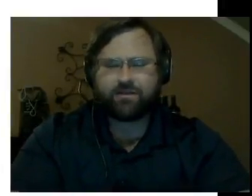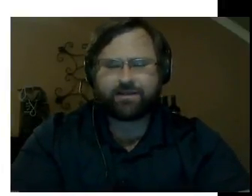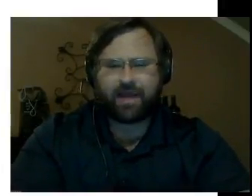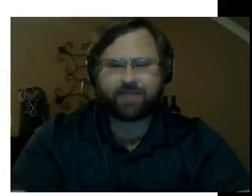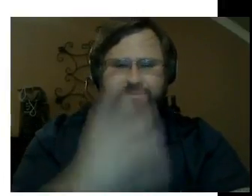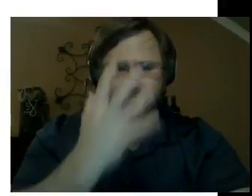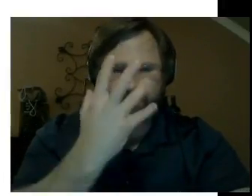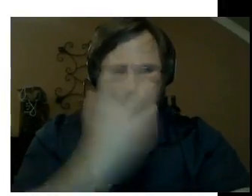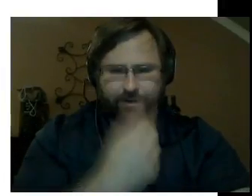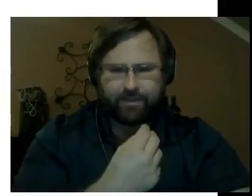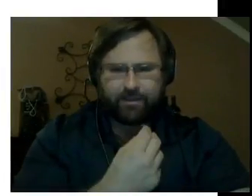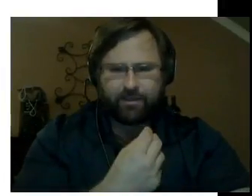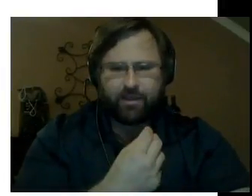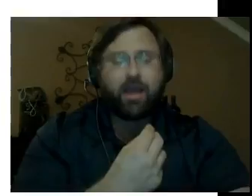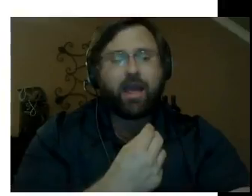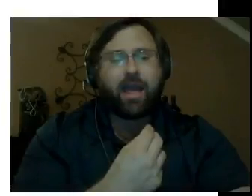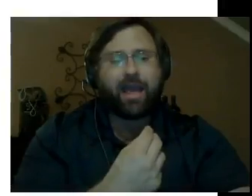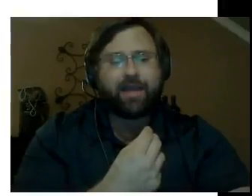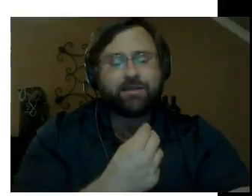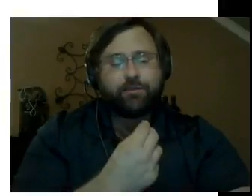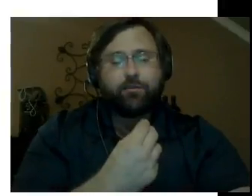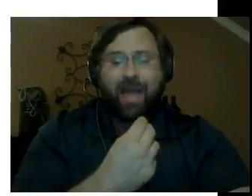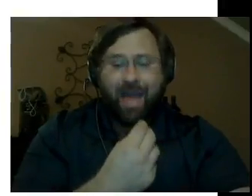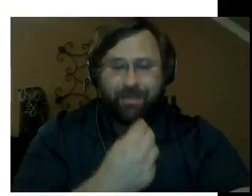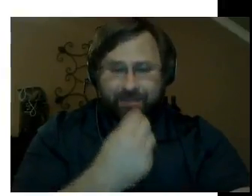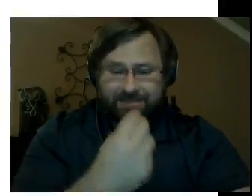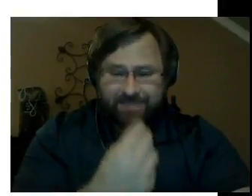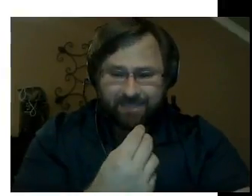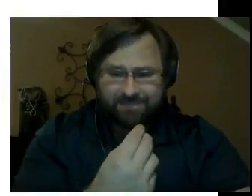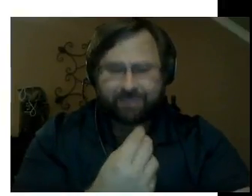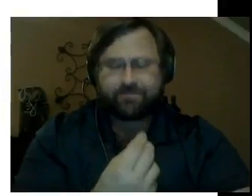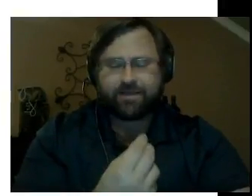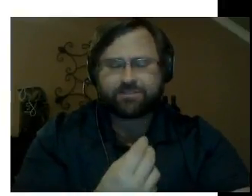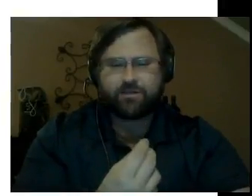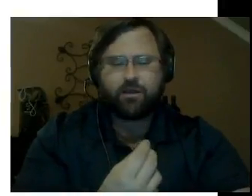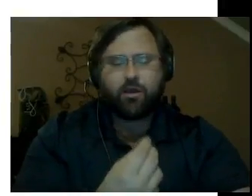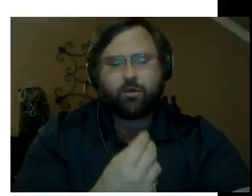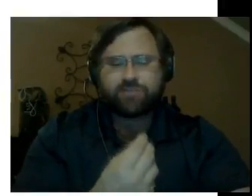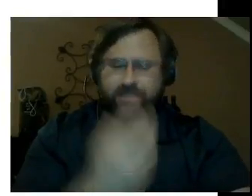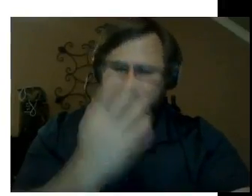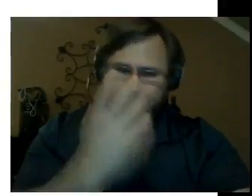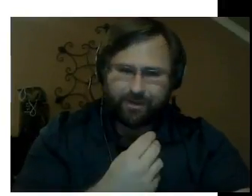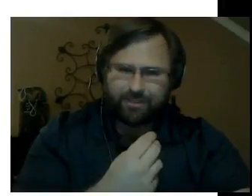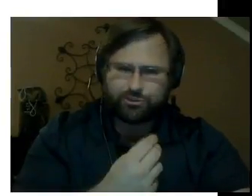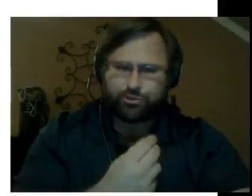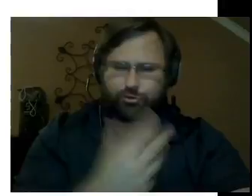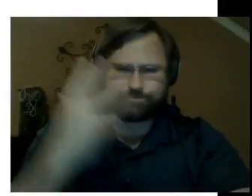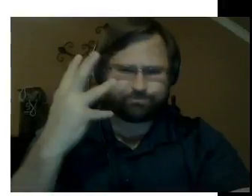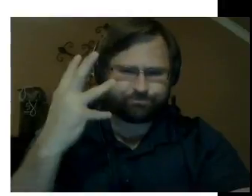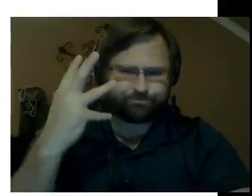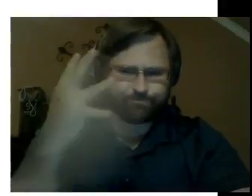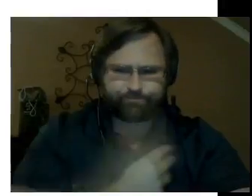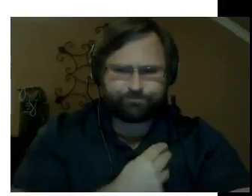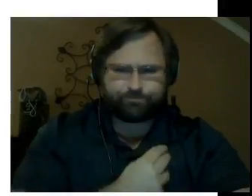adjective, like the adjective pretty, and add the intensity inflection, which changes pretty to